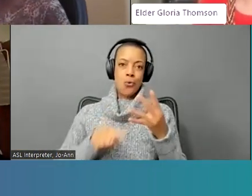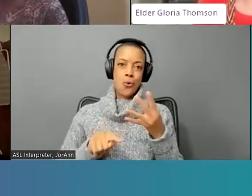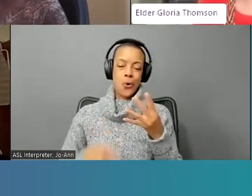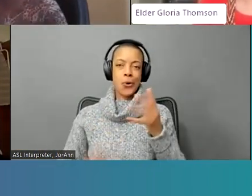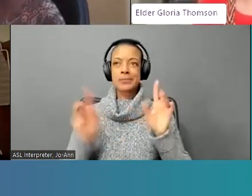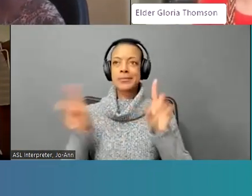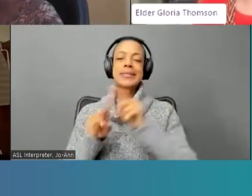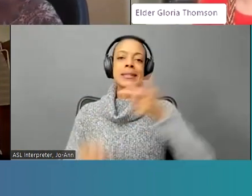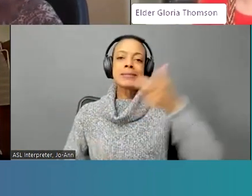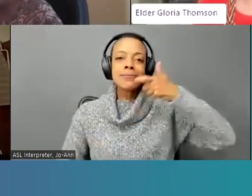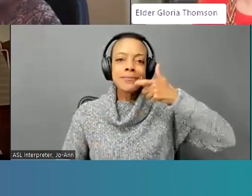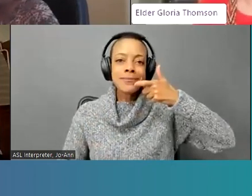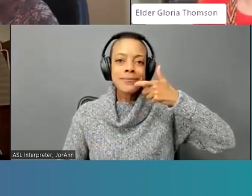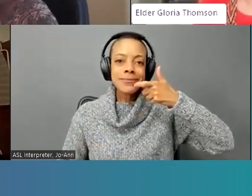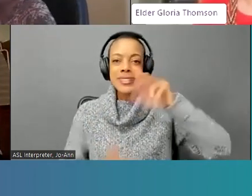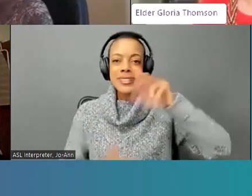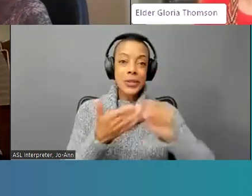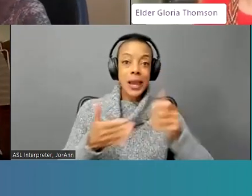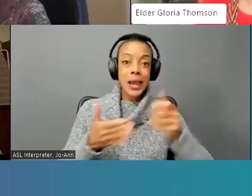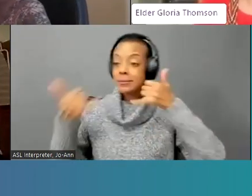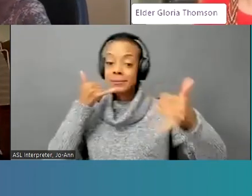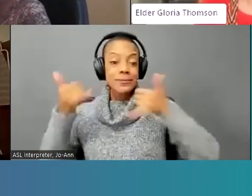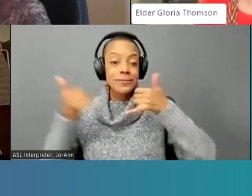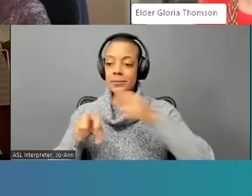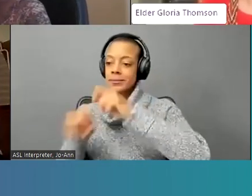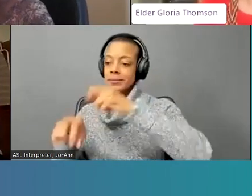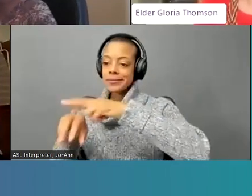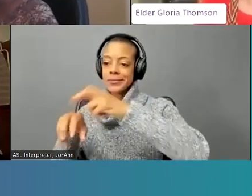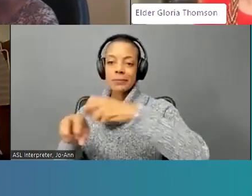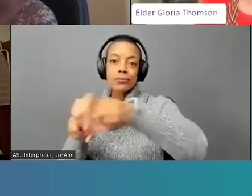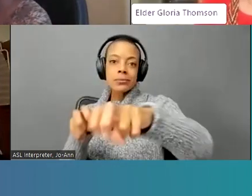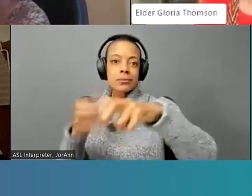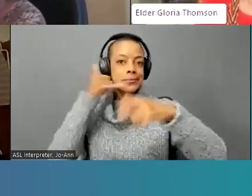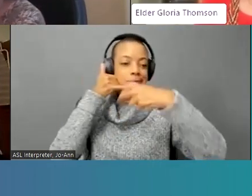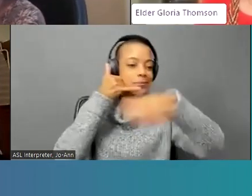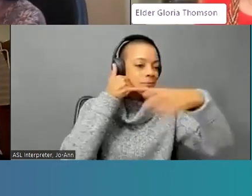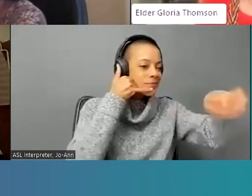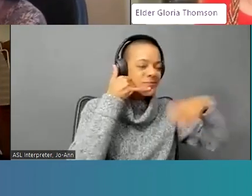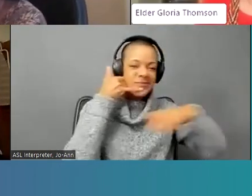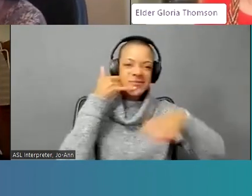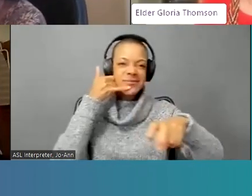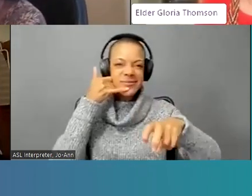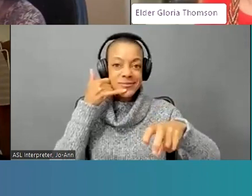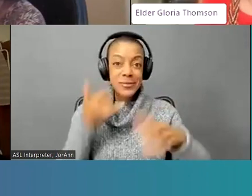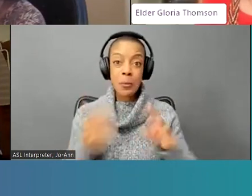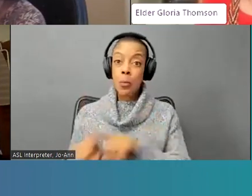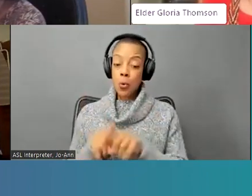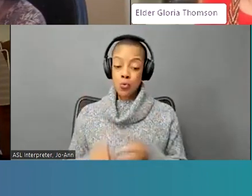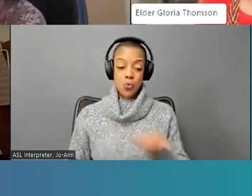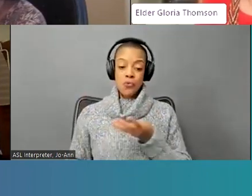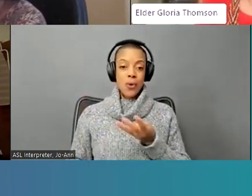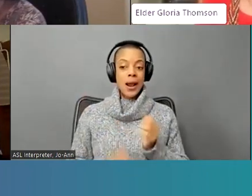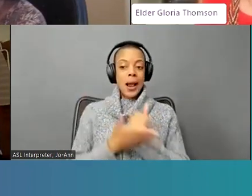and they have their responsibility too, to be able to help us to think clearly. To make